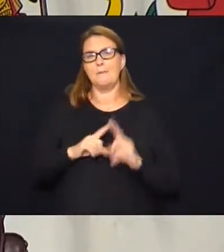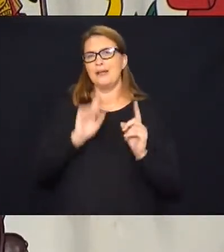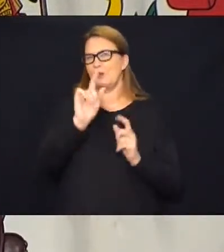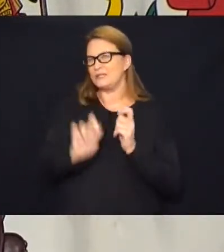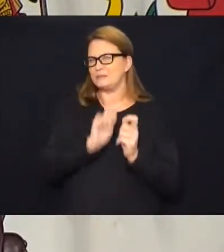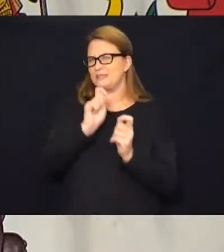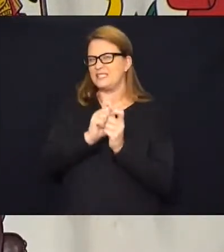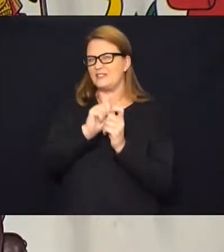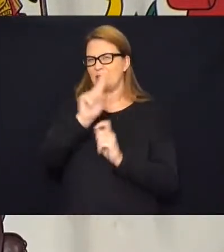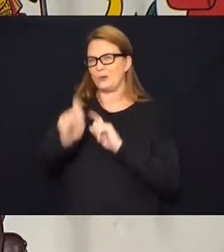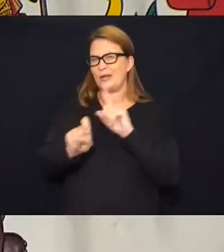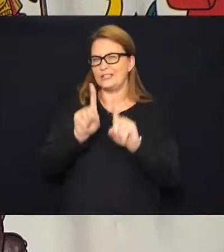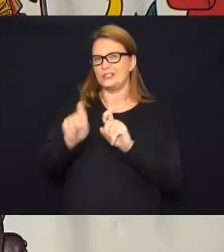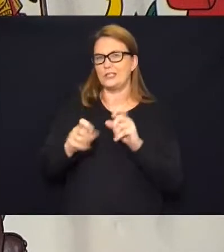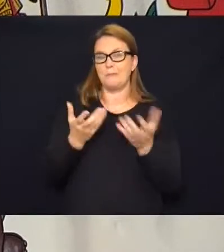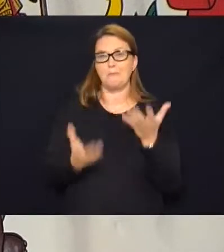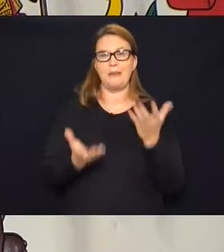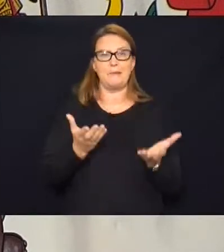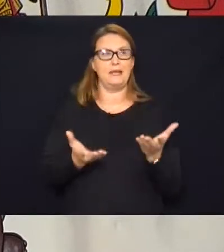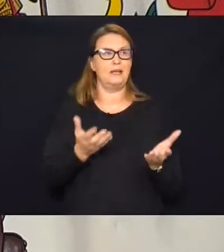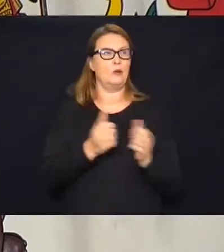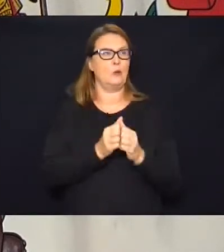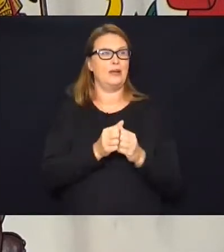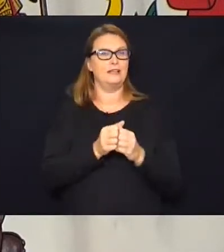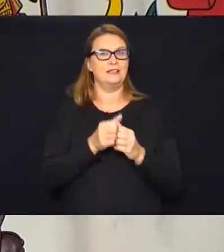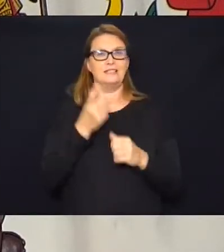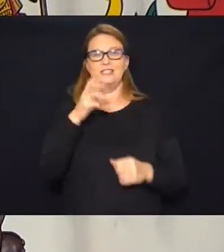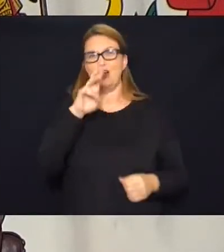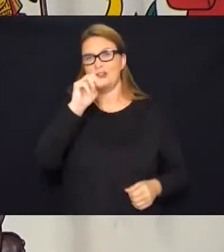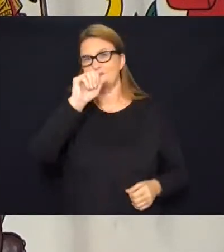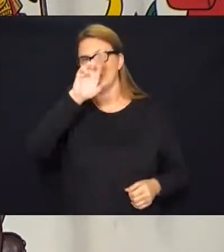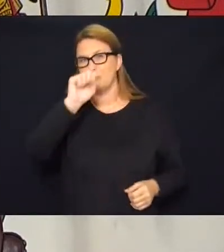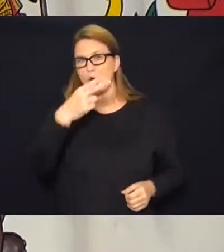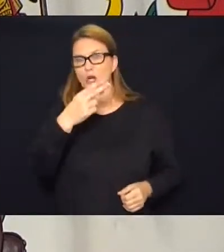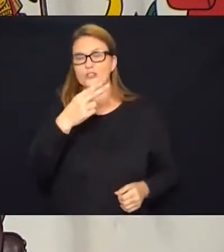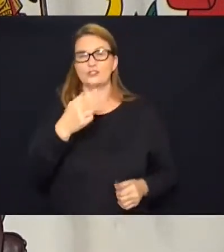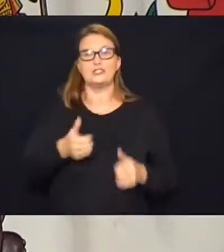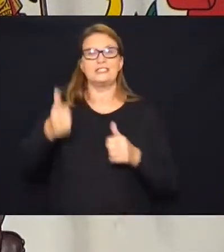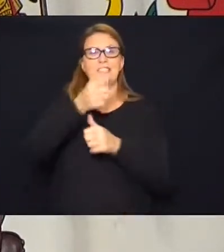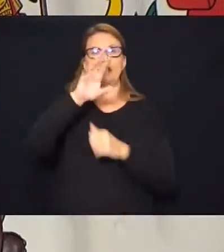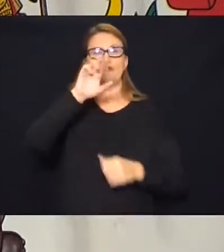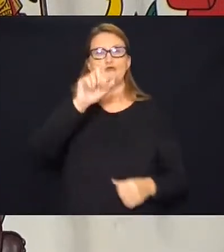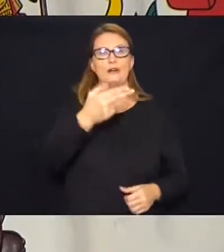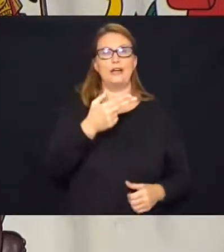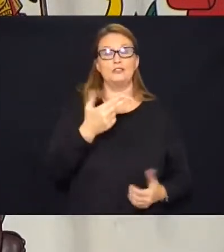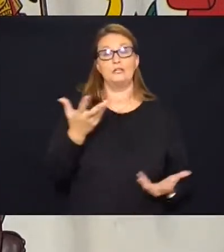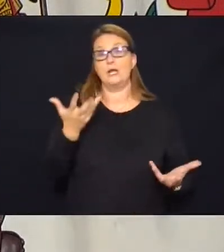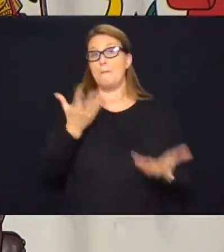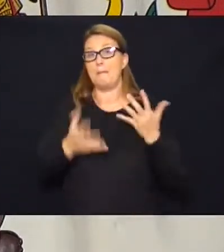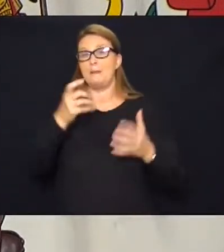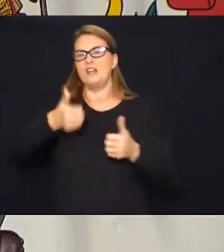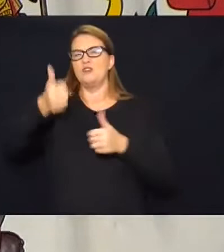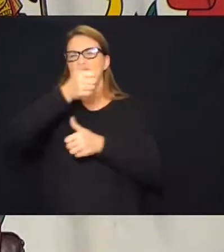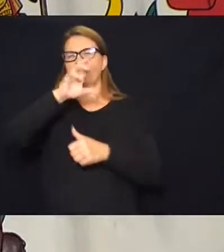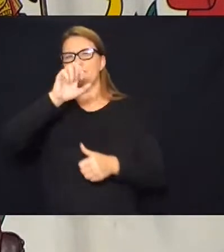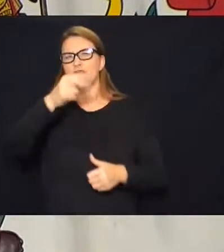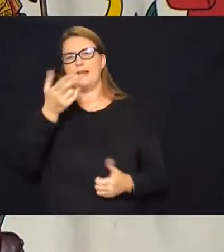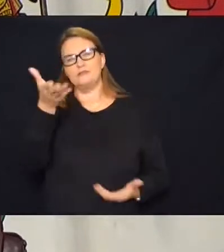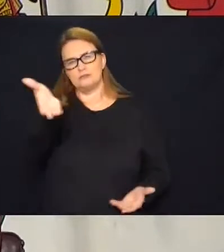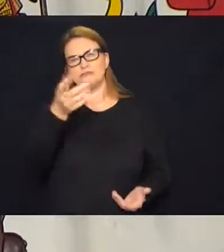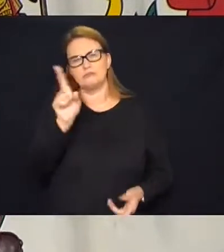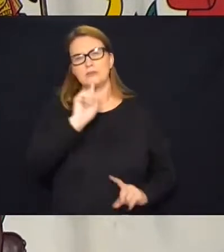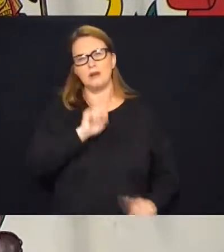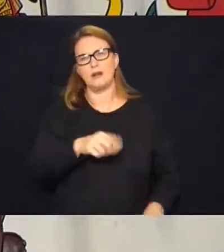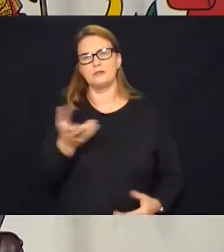question, you know, maybe we can start with Dr. Marsh, and then we can go to Secretary Crouch. But maybe Secretary Crouch right off the get-go. We'll go with